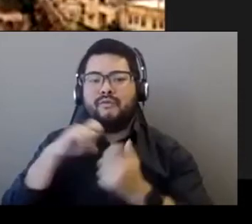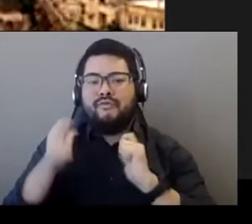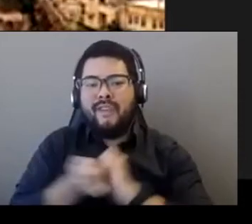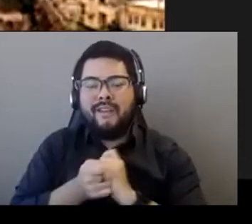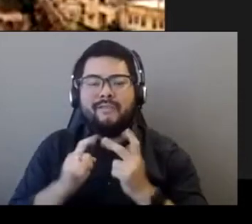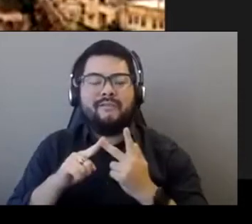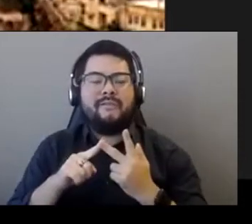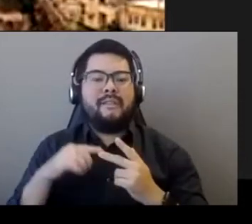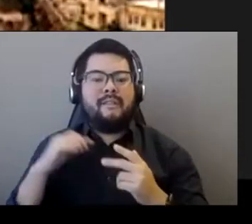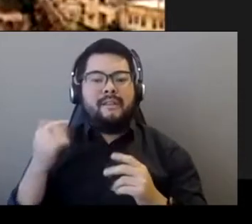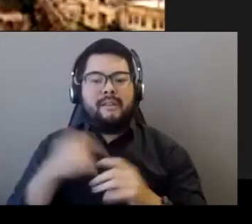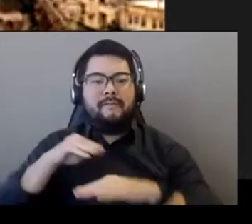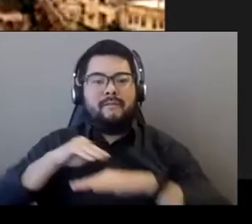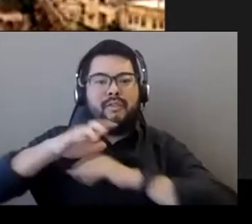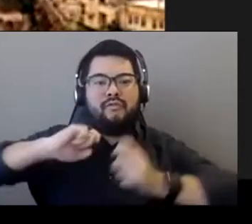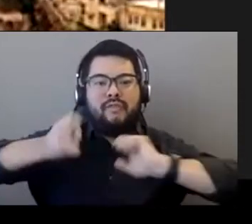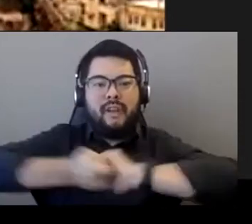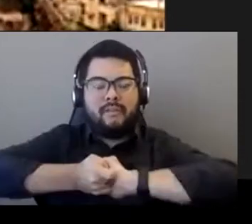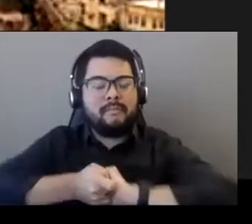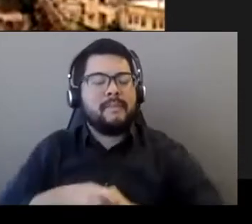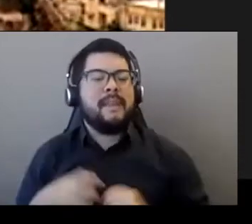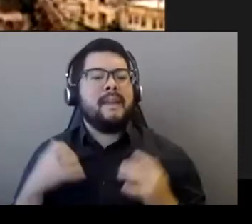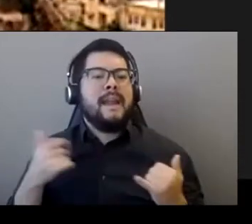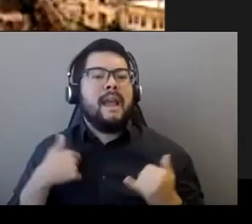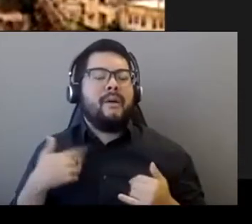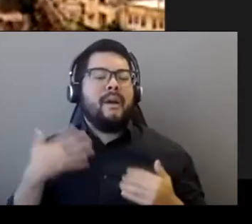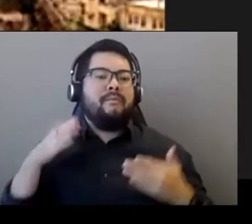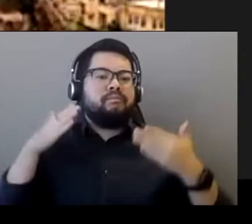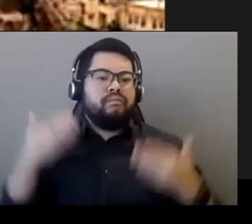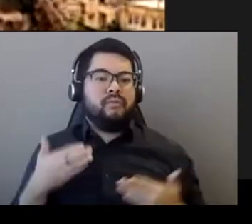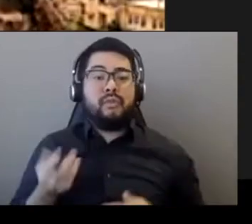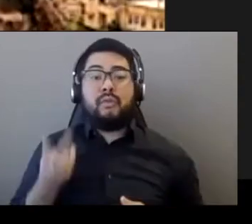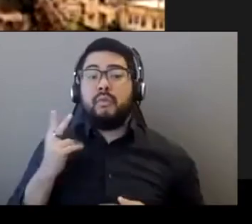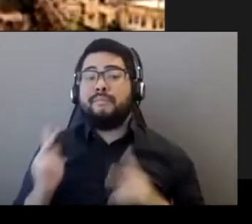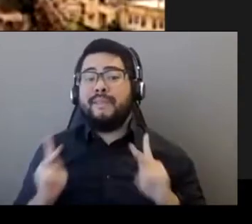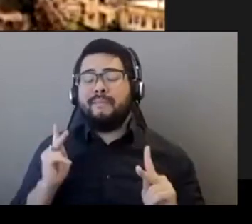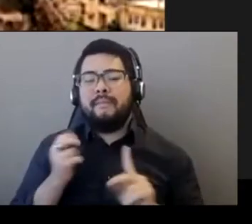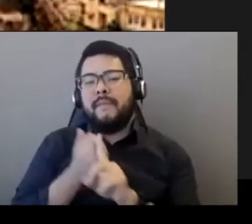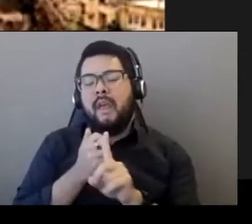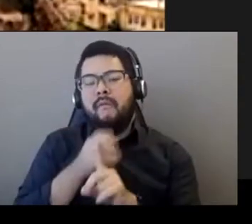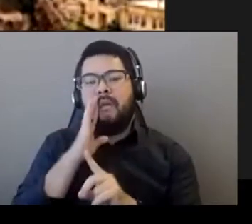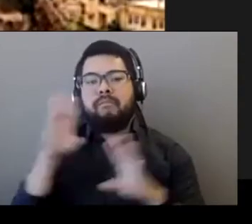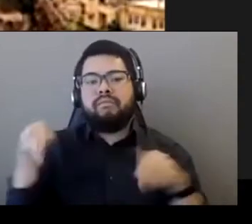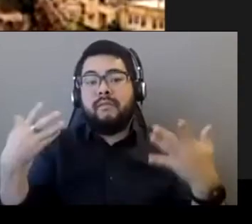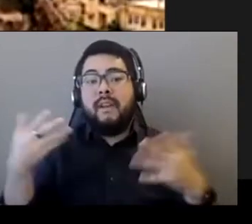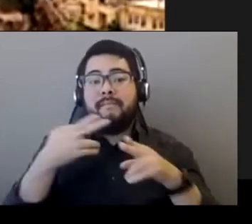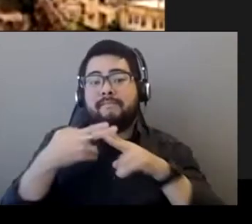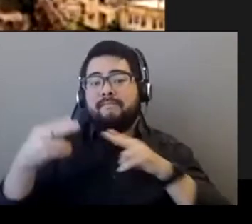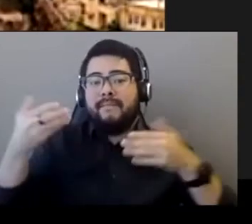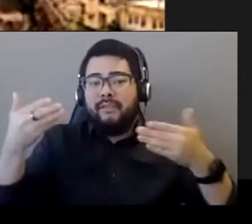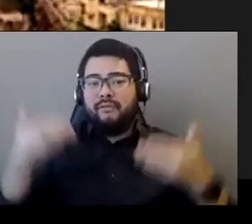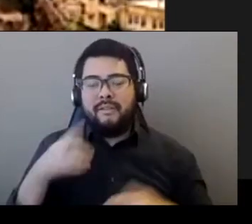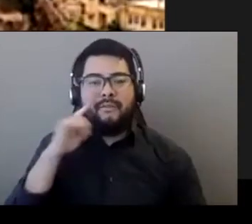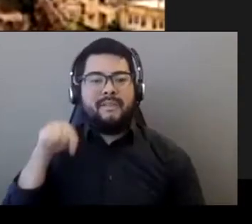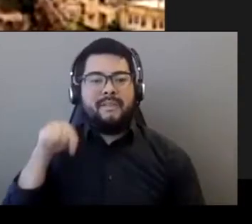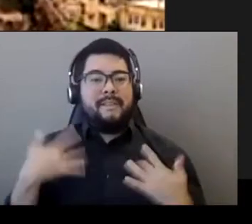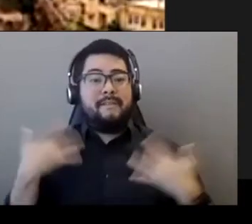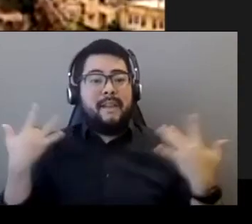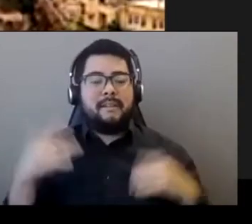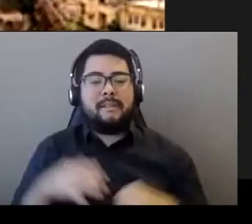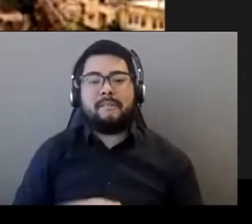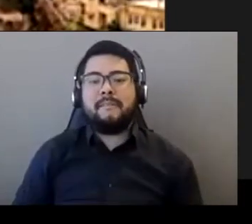transformation, I will now introduce two individuals who will provide the introduction for our event,